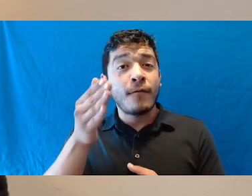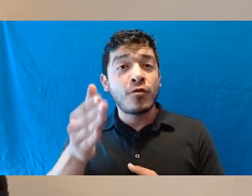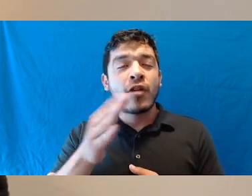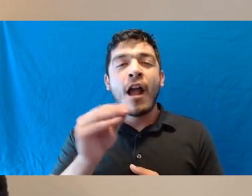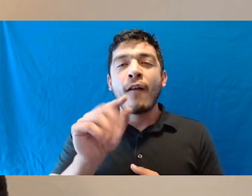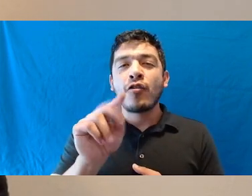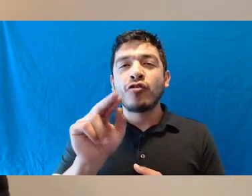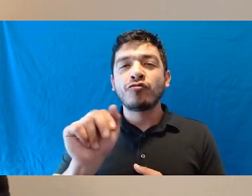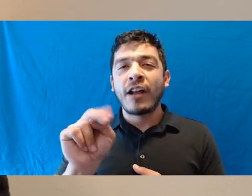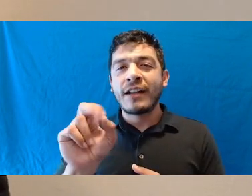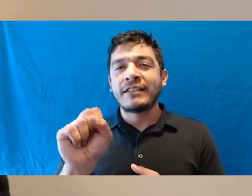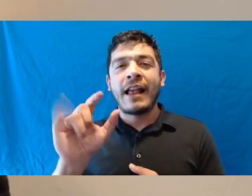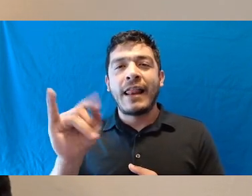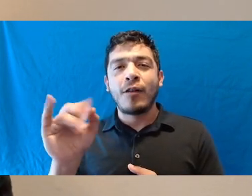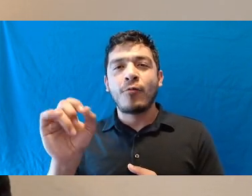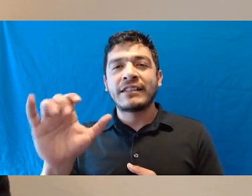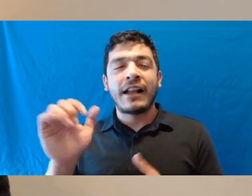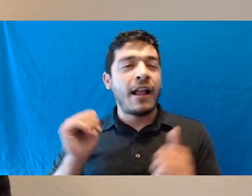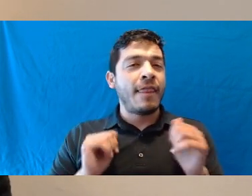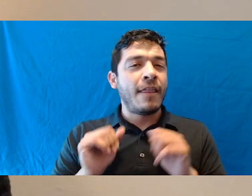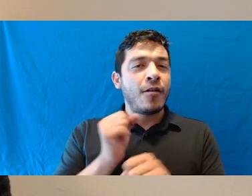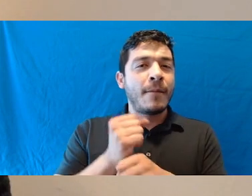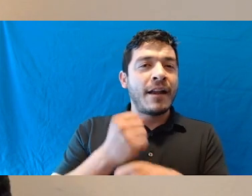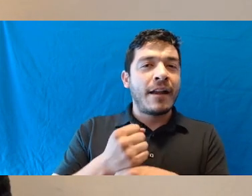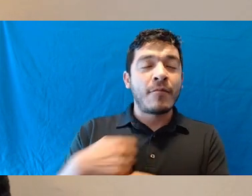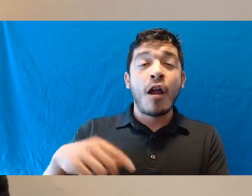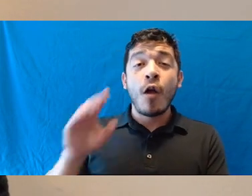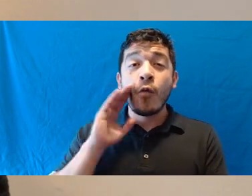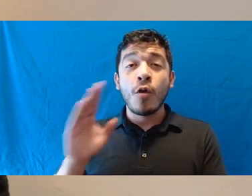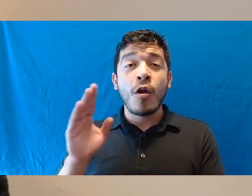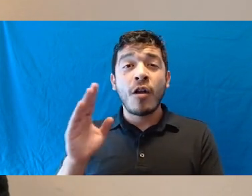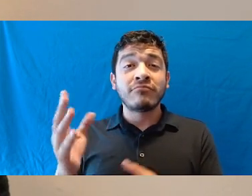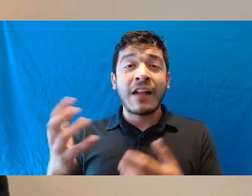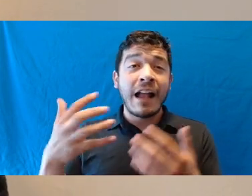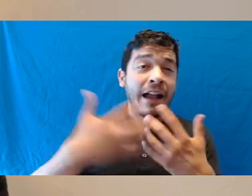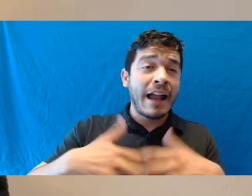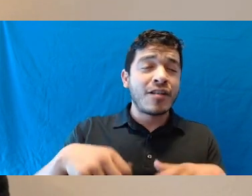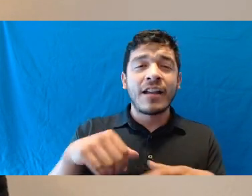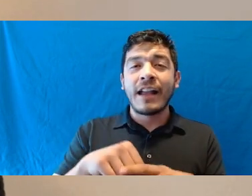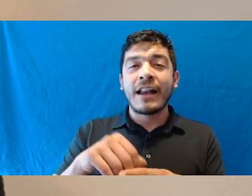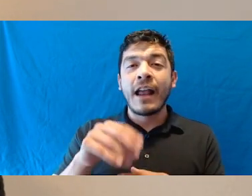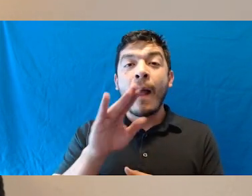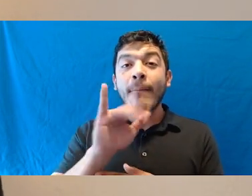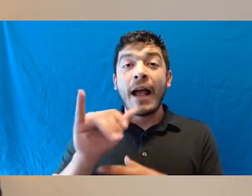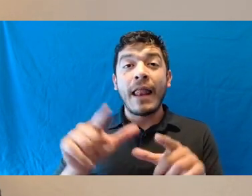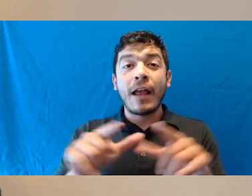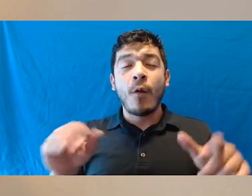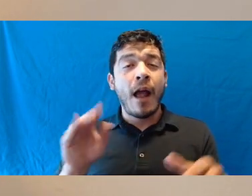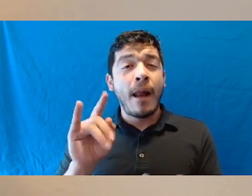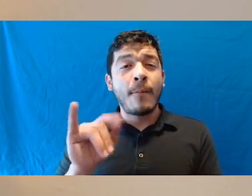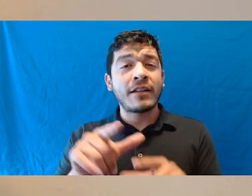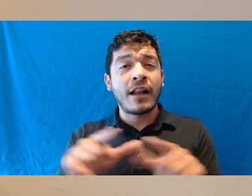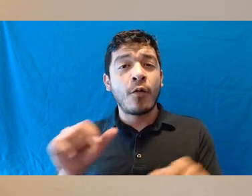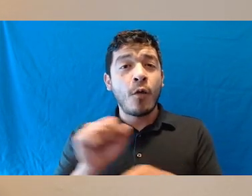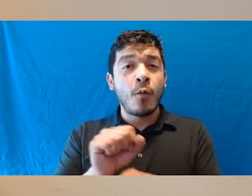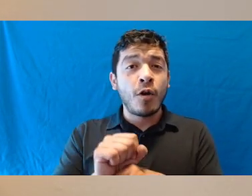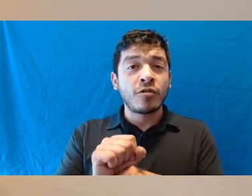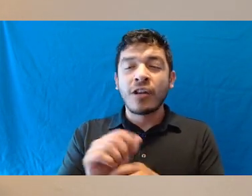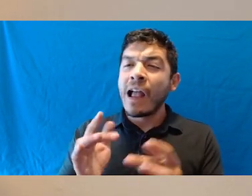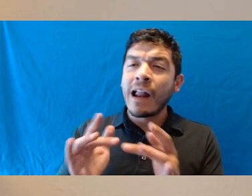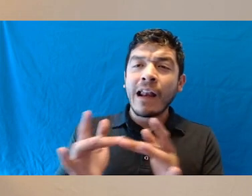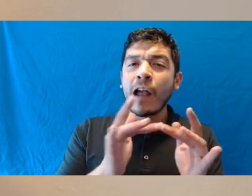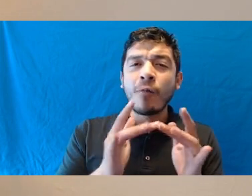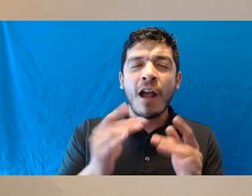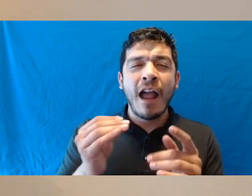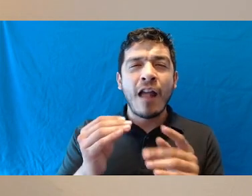in bilingual and multilingual works, hear from artists and scholars across disciplines, network, and wrestle with the possibilities and hurdles of